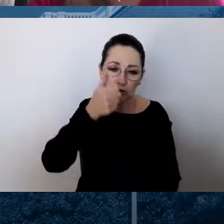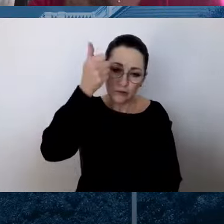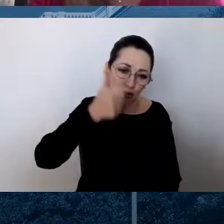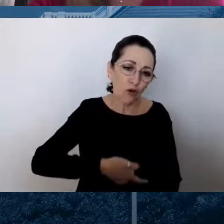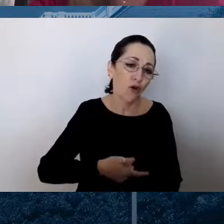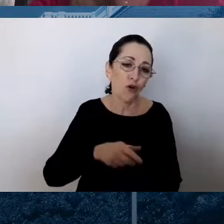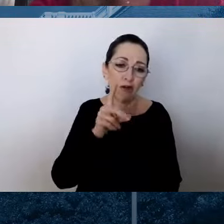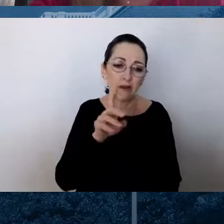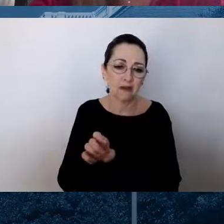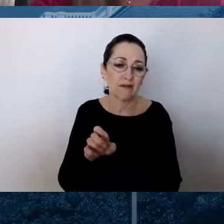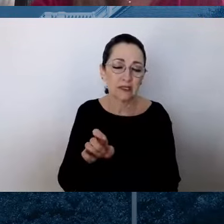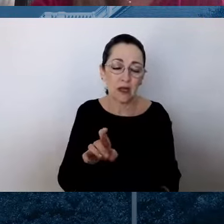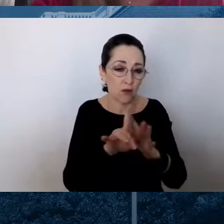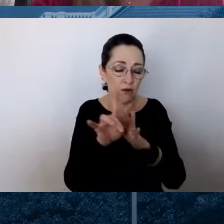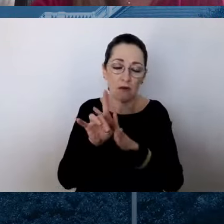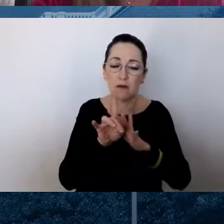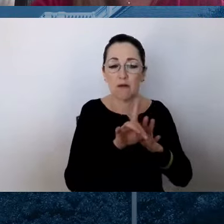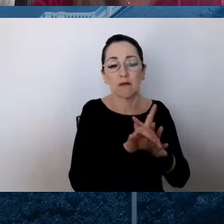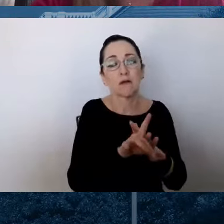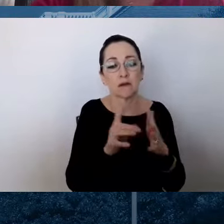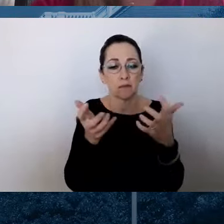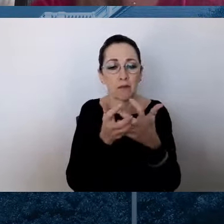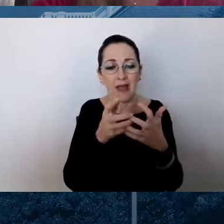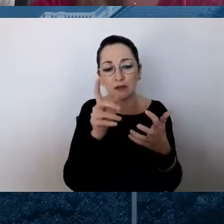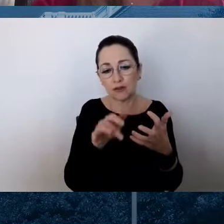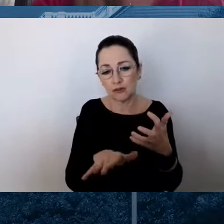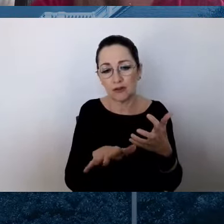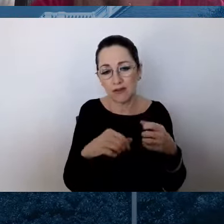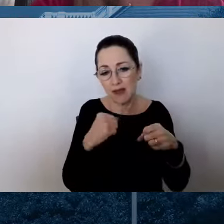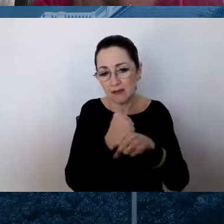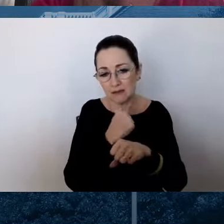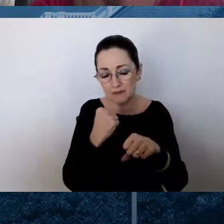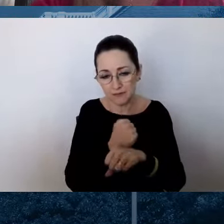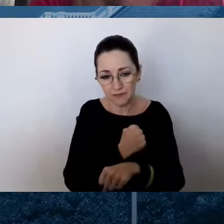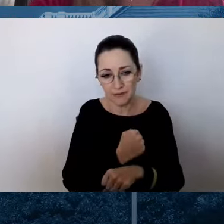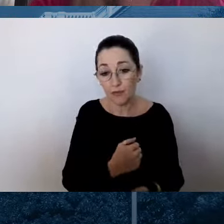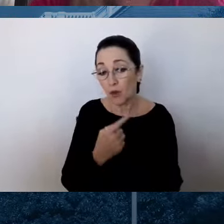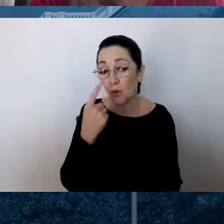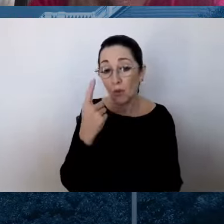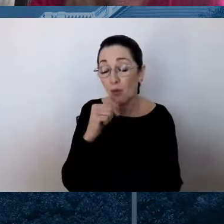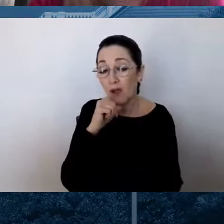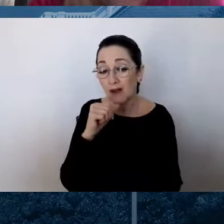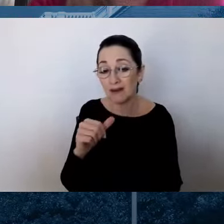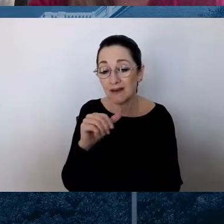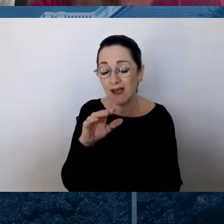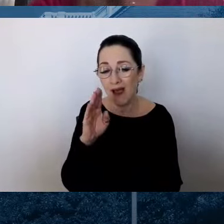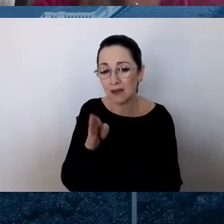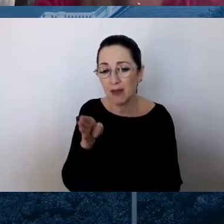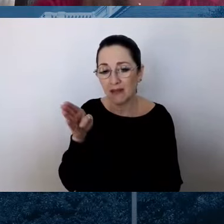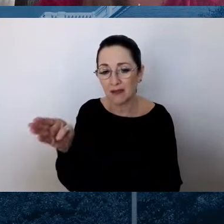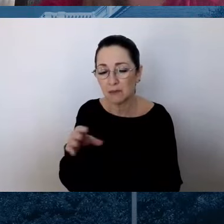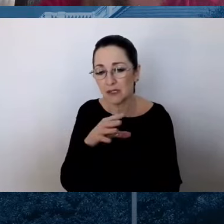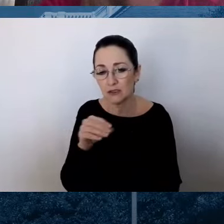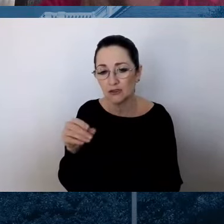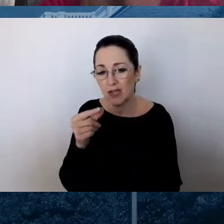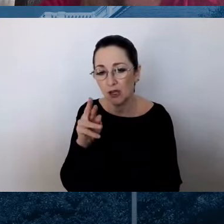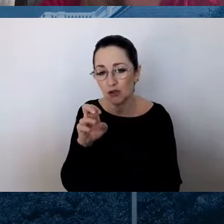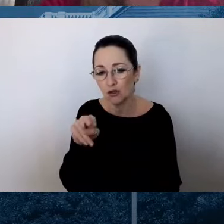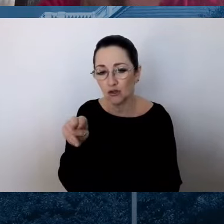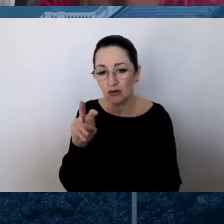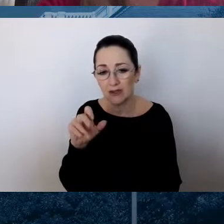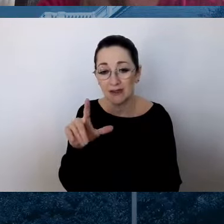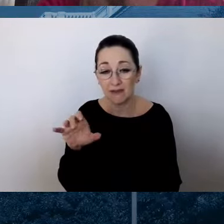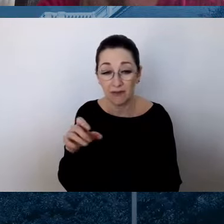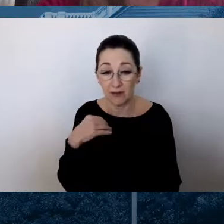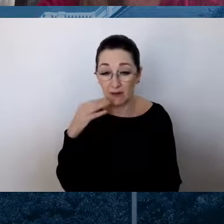that criteria, with the exception of Greenville and Bethany Beach. So I'm going to show you a slightly different picture